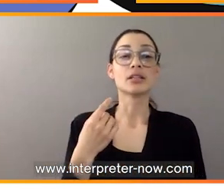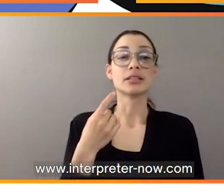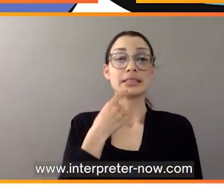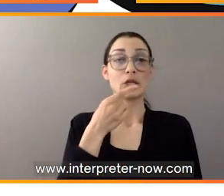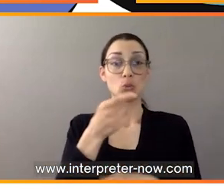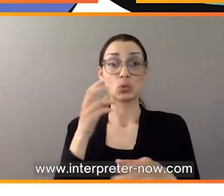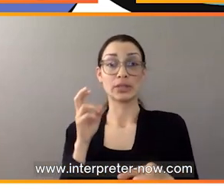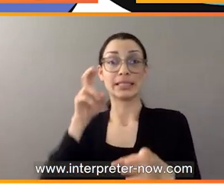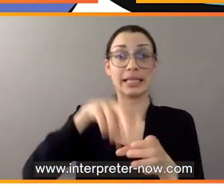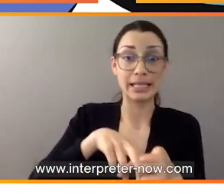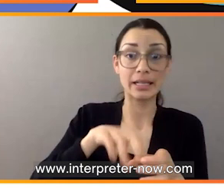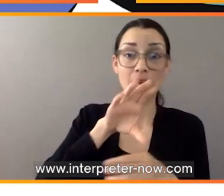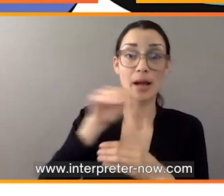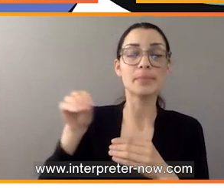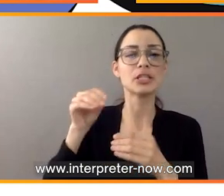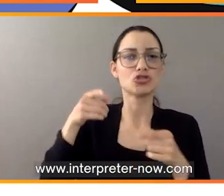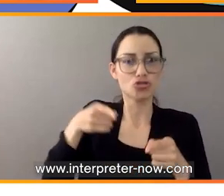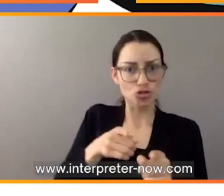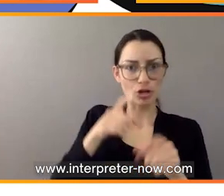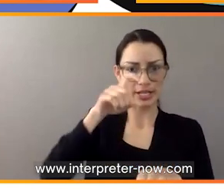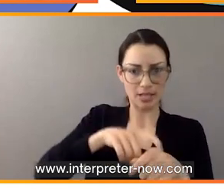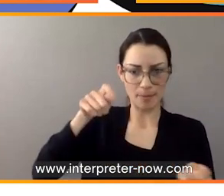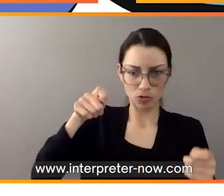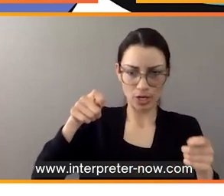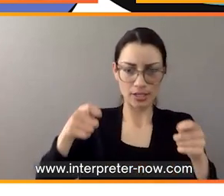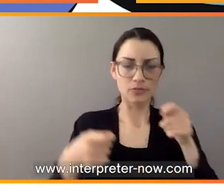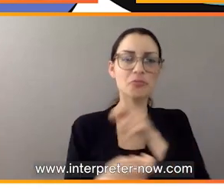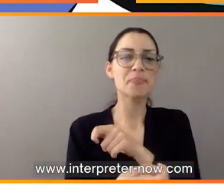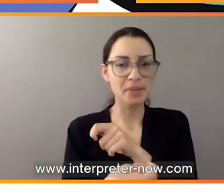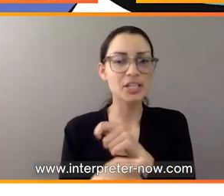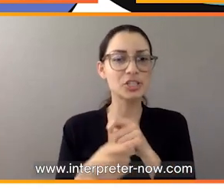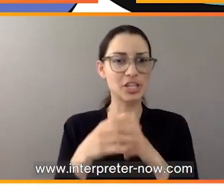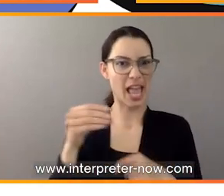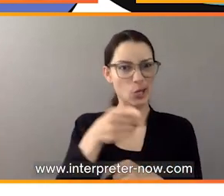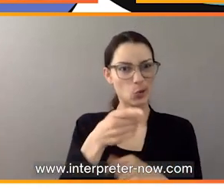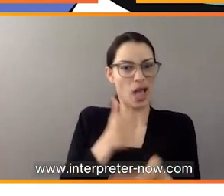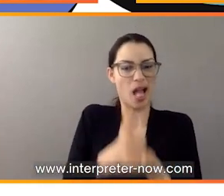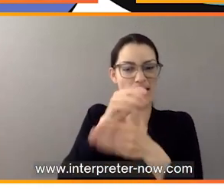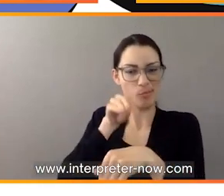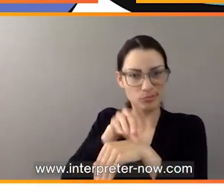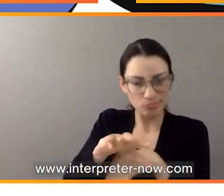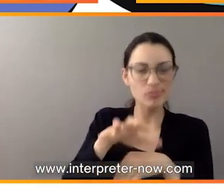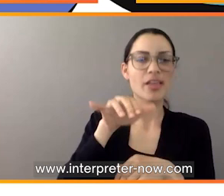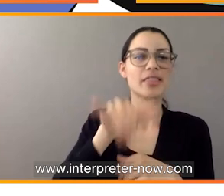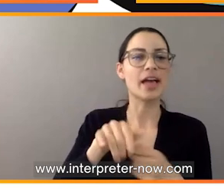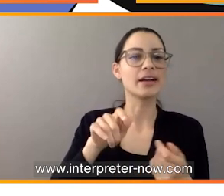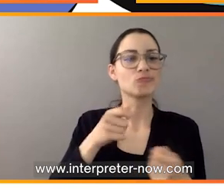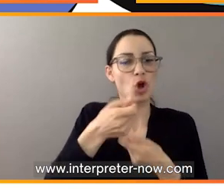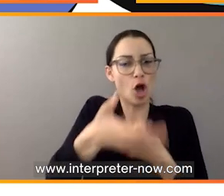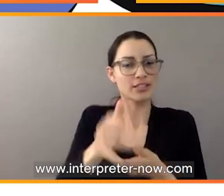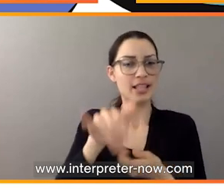lead that change. Maybe you could share a couple of examples of what you did at these companies to give a sense